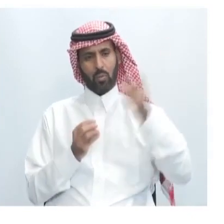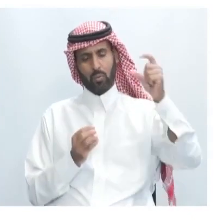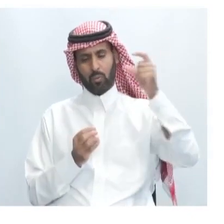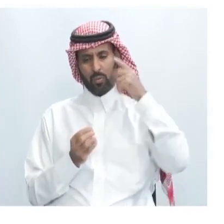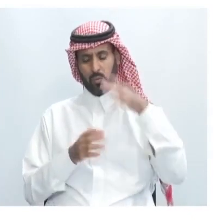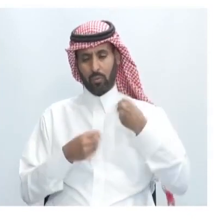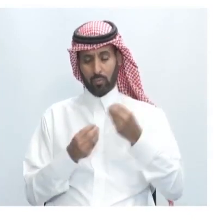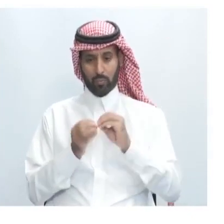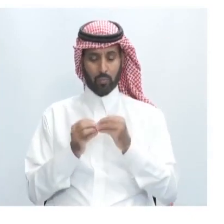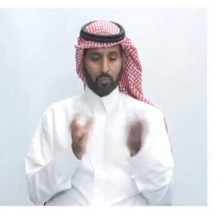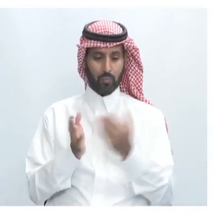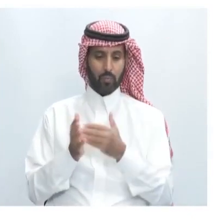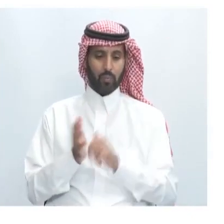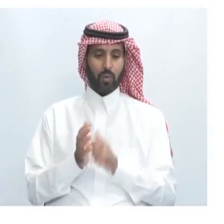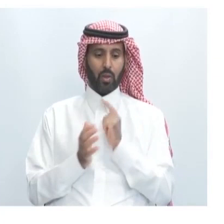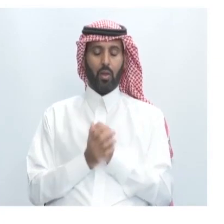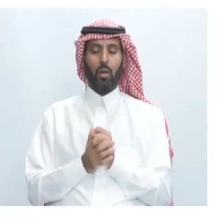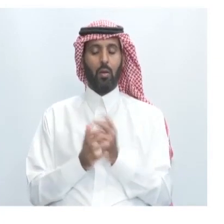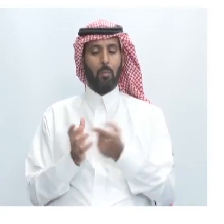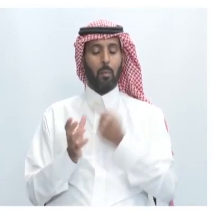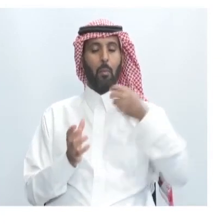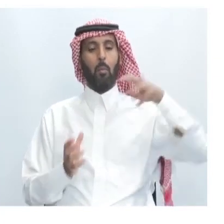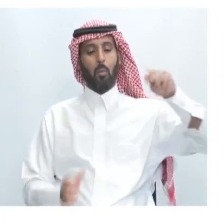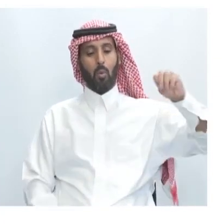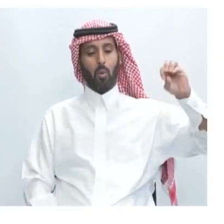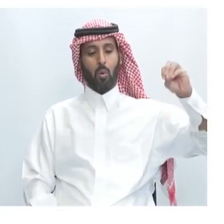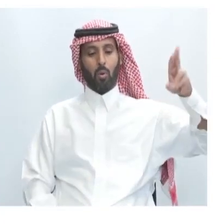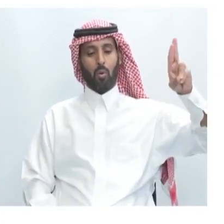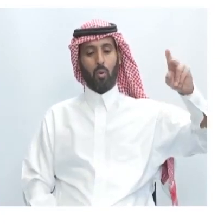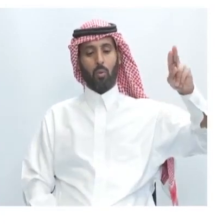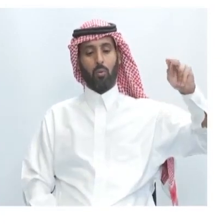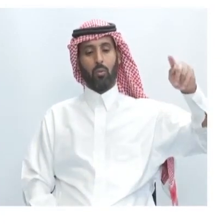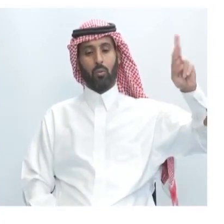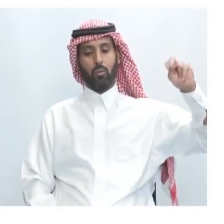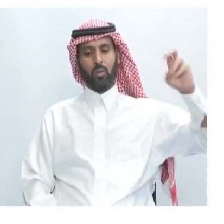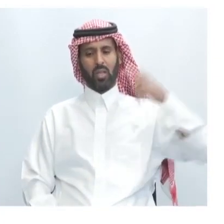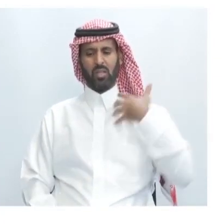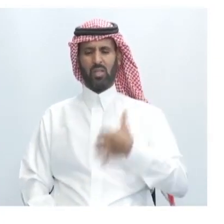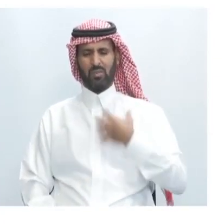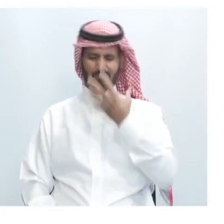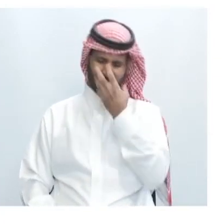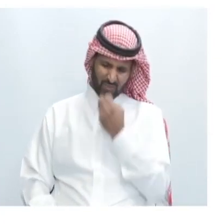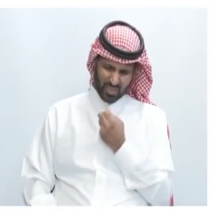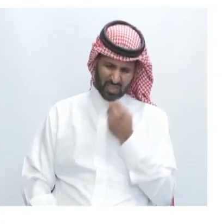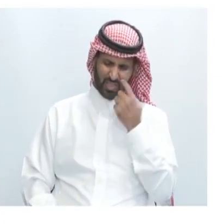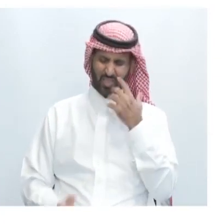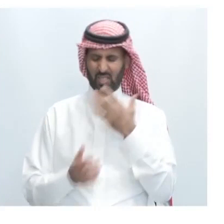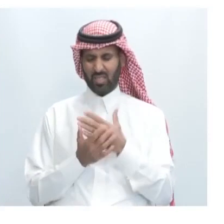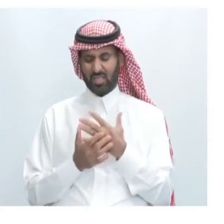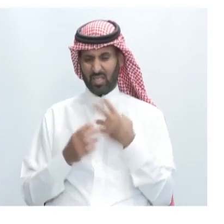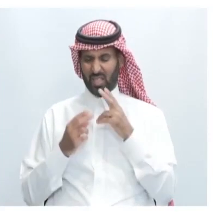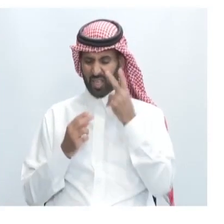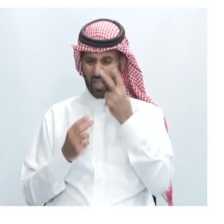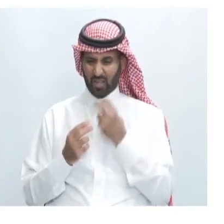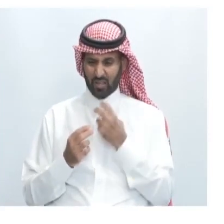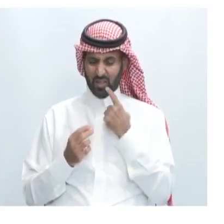you have the last two words in the fifth paragraph, the word mourning. Of course, mourning is the feeling of sadness when someone has died.